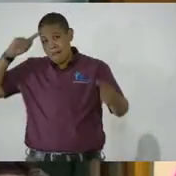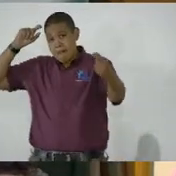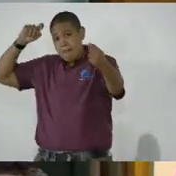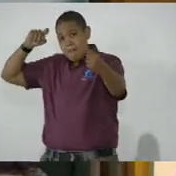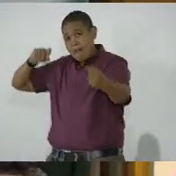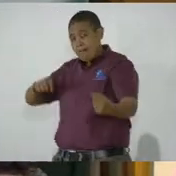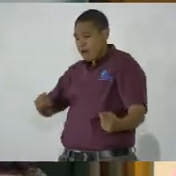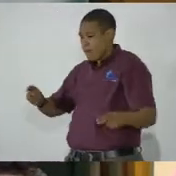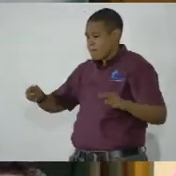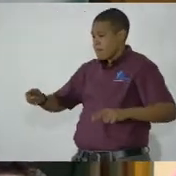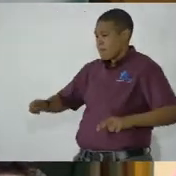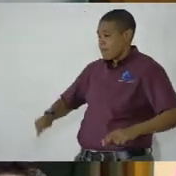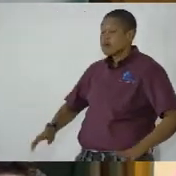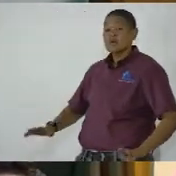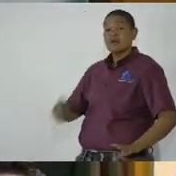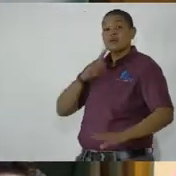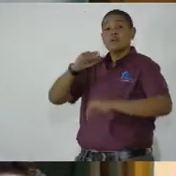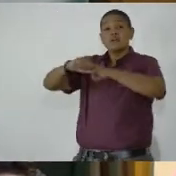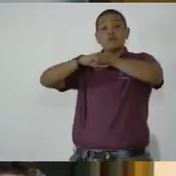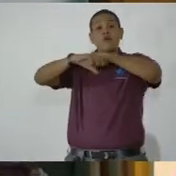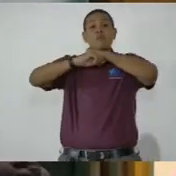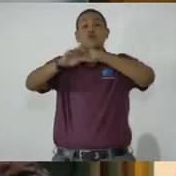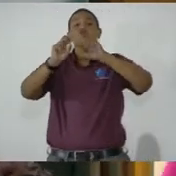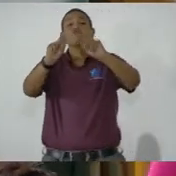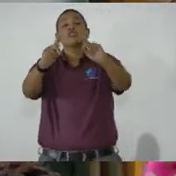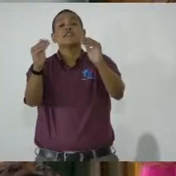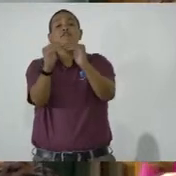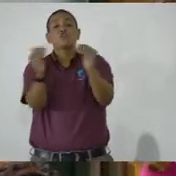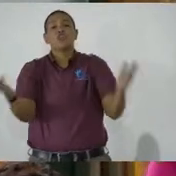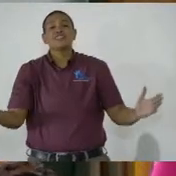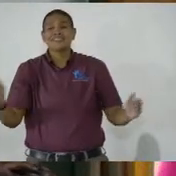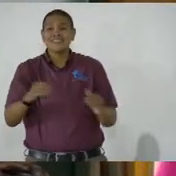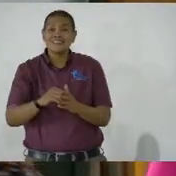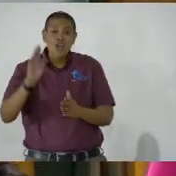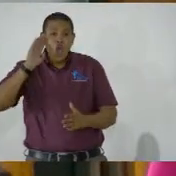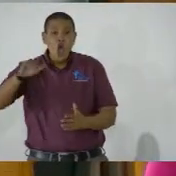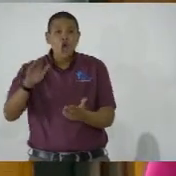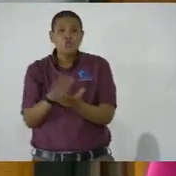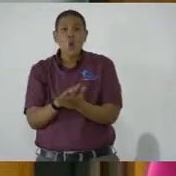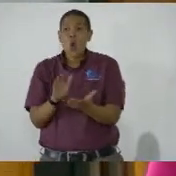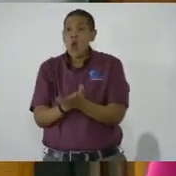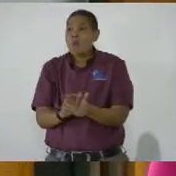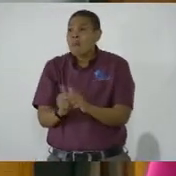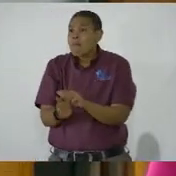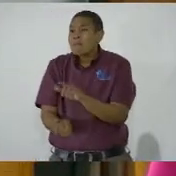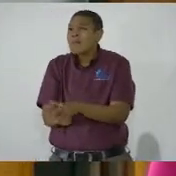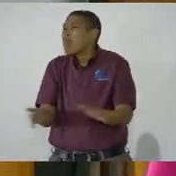understanding for us to promote restorative justice in all the schools.